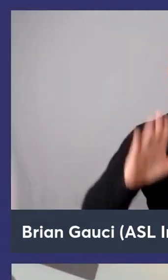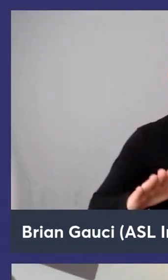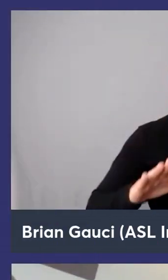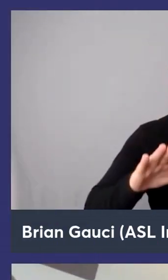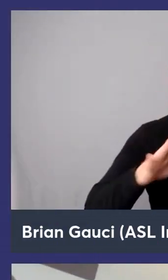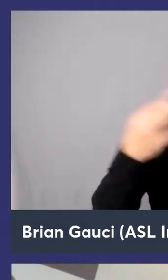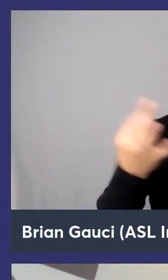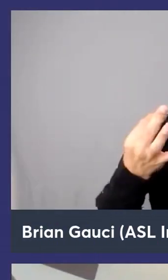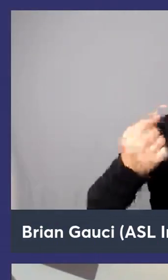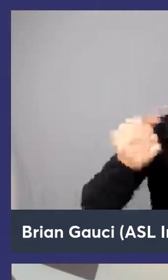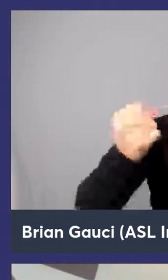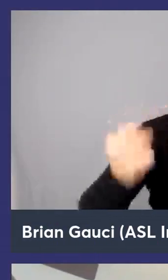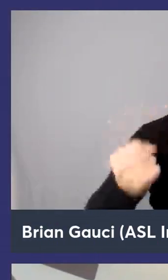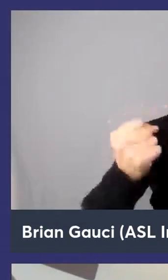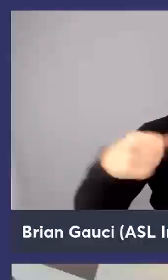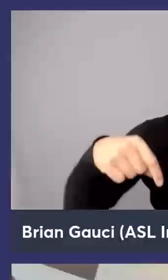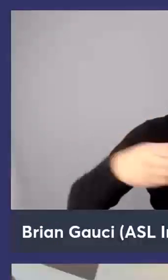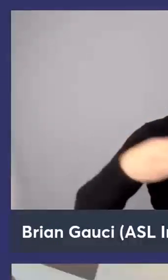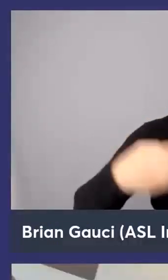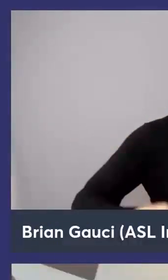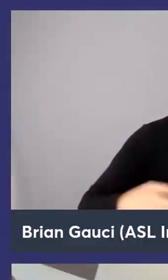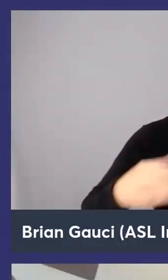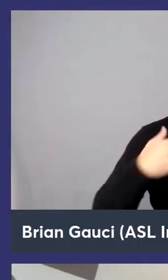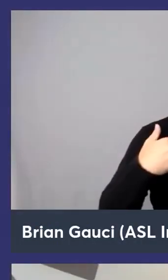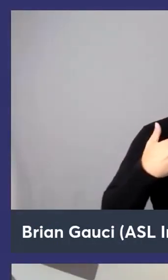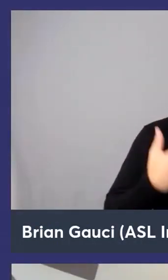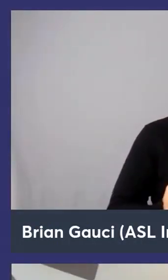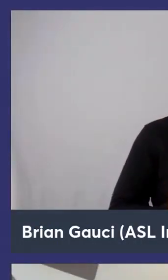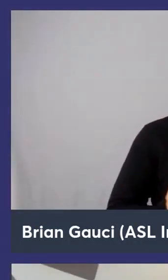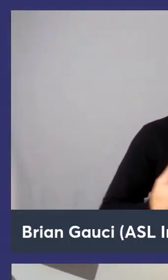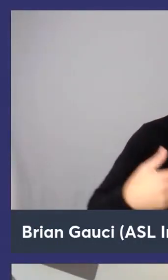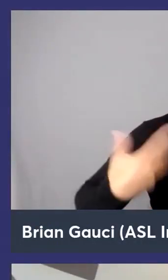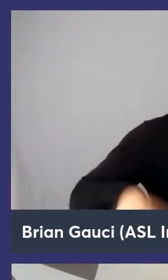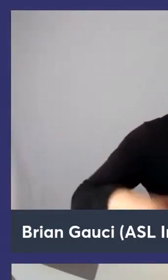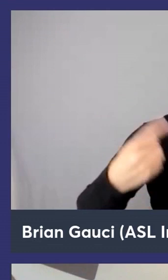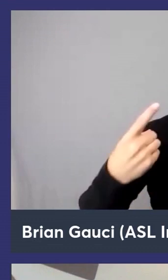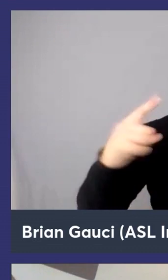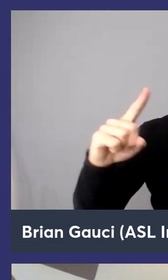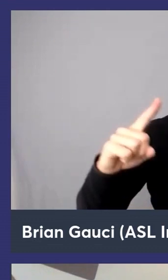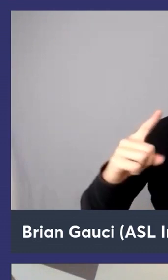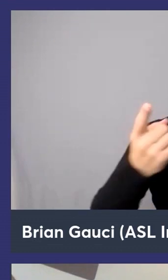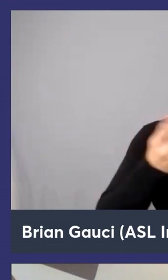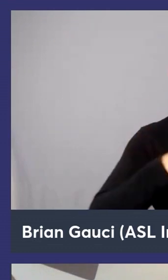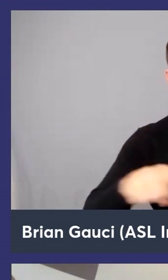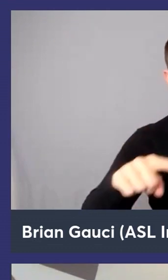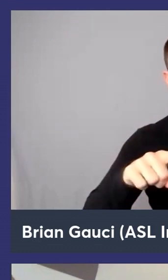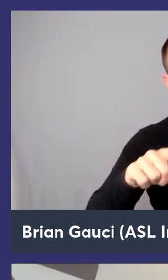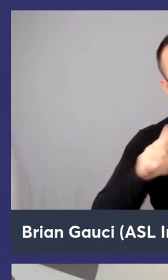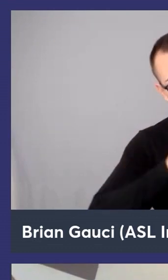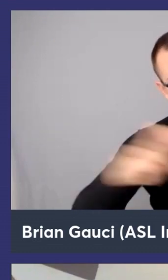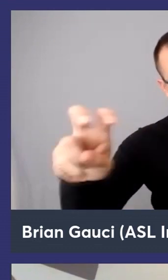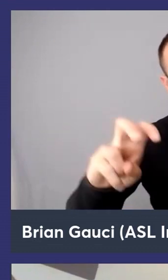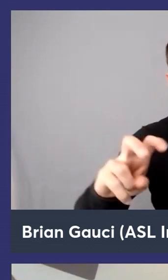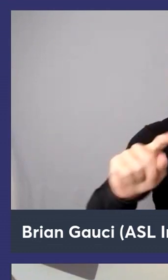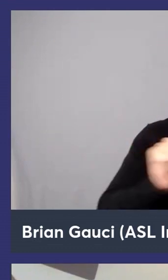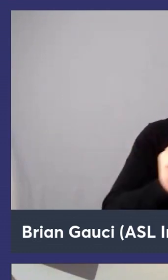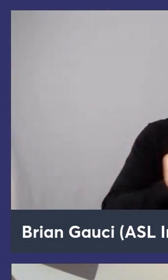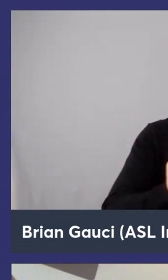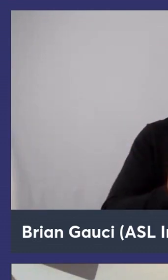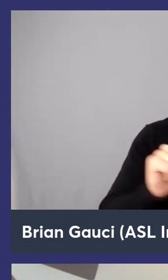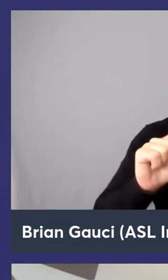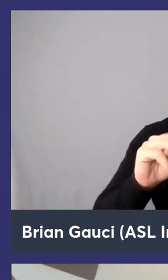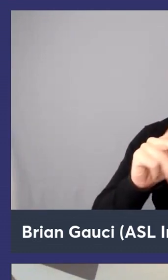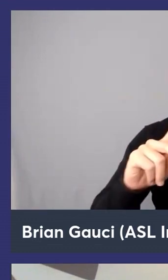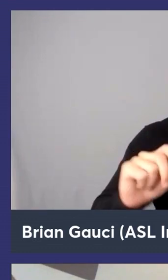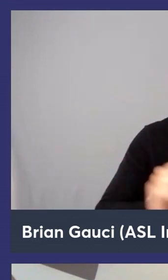arrived. Actually heading to Tampa next week. I actually kind of forgot about that. Perfect time. Yeah, perfect timing.